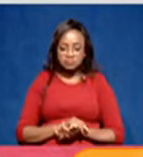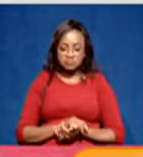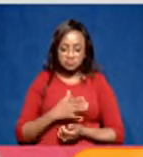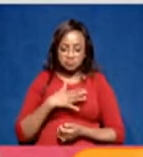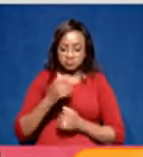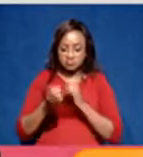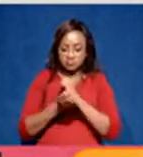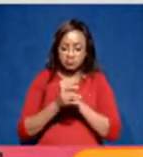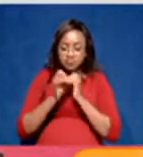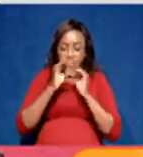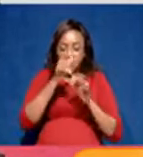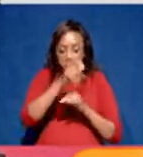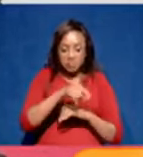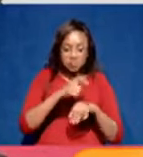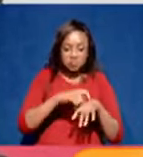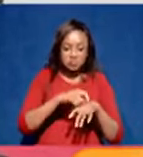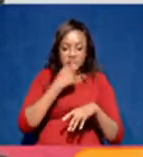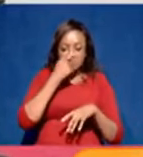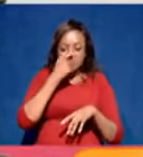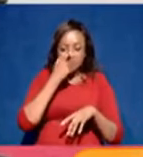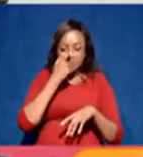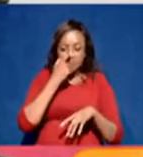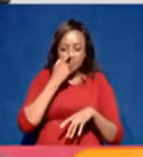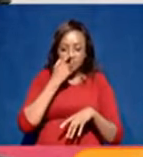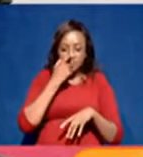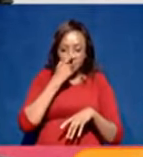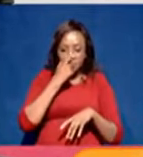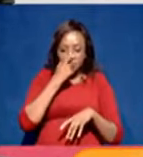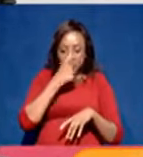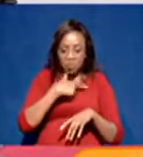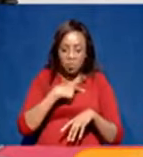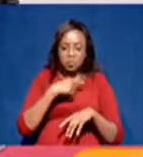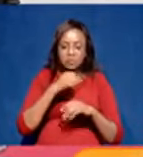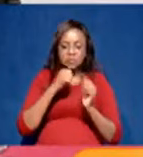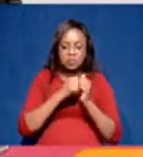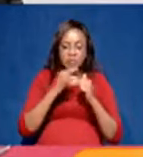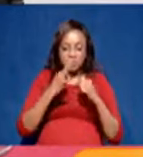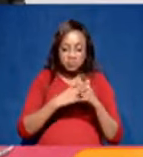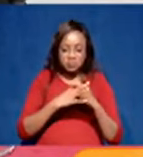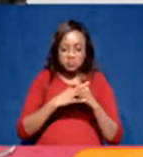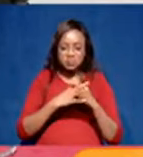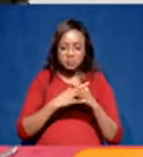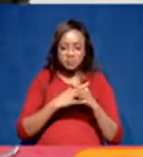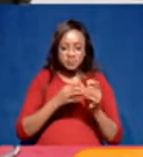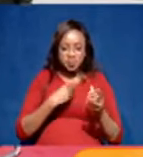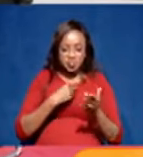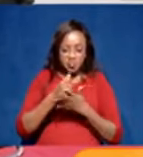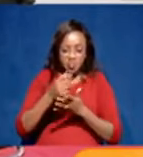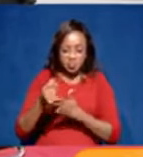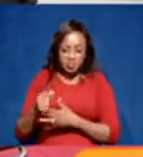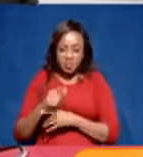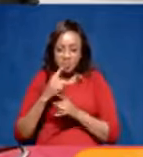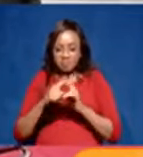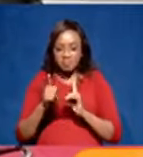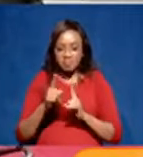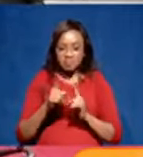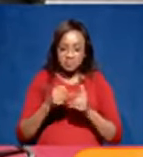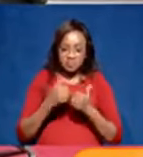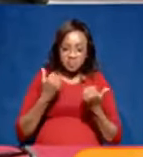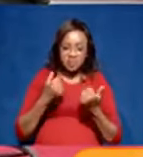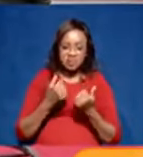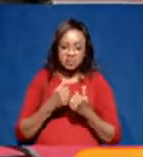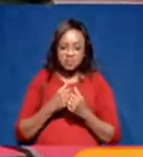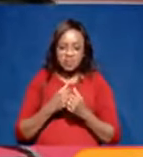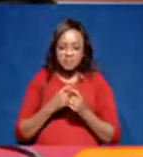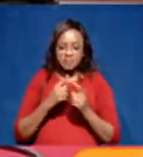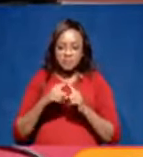individual shall within 90 days apply for registration as a contributor and as a household, separate from the parent's household, but now you're also saying